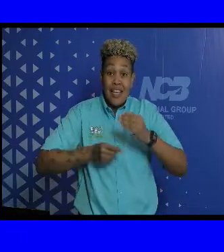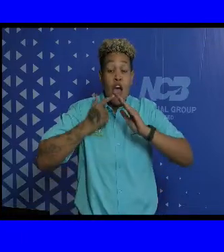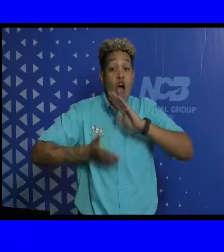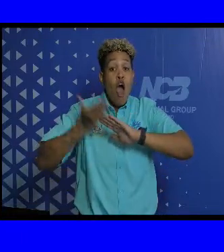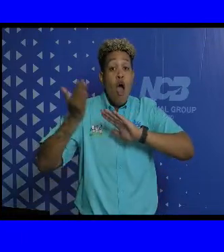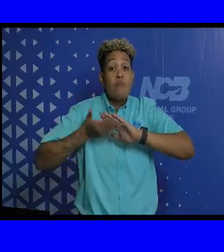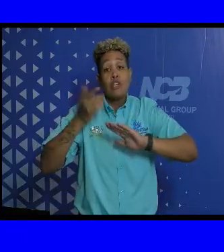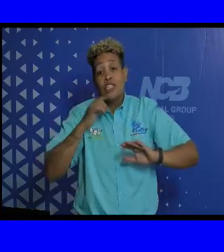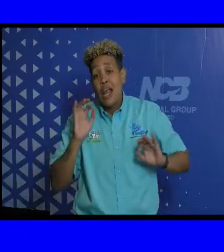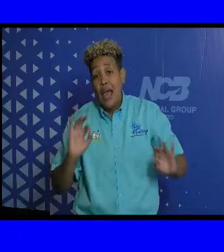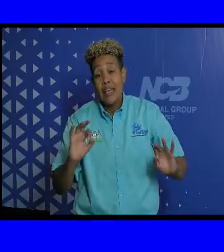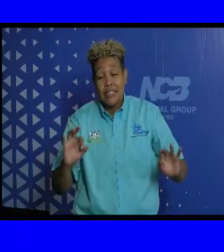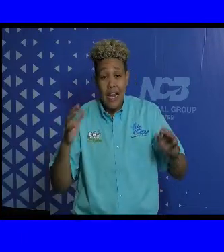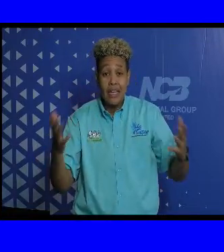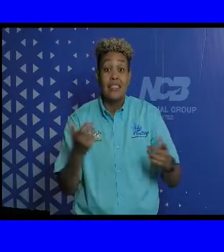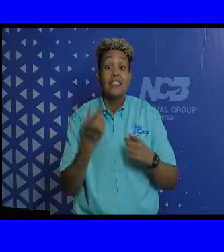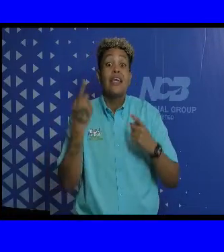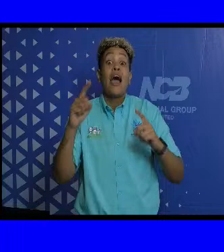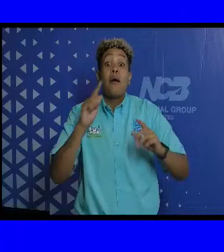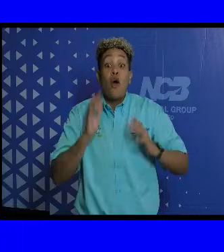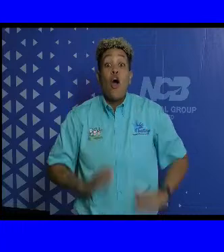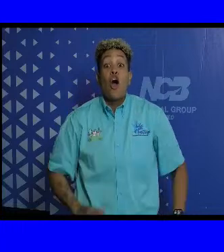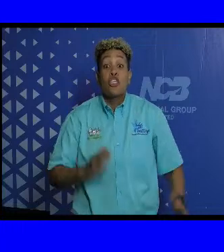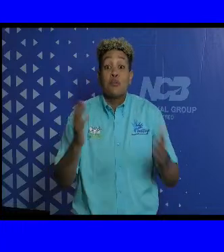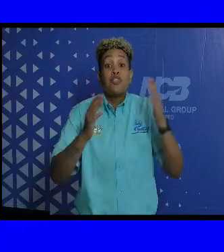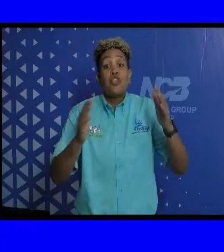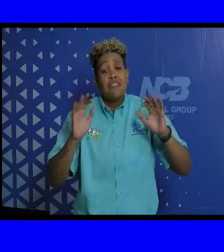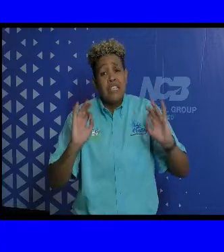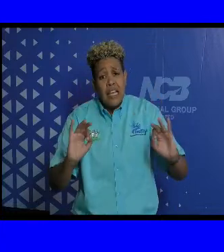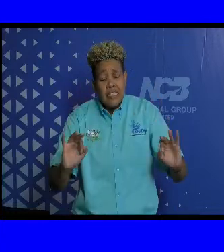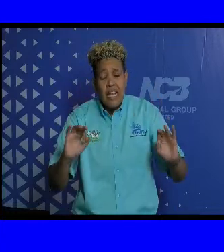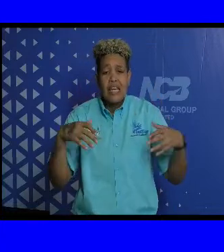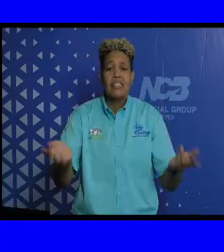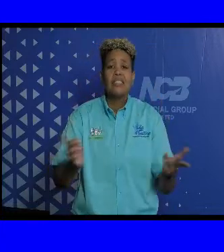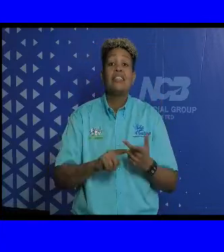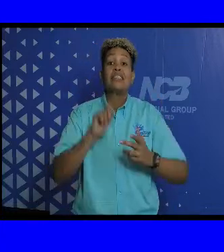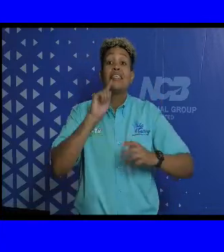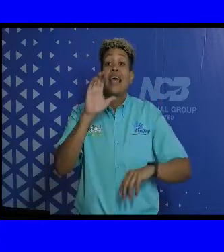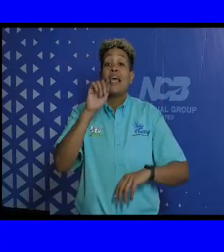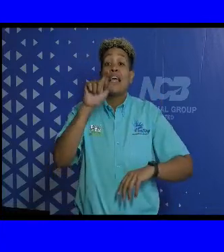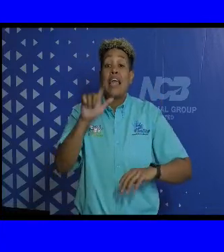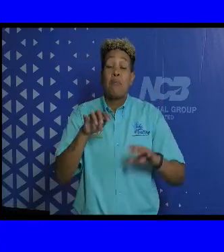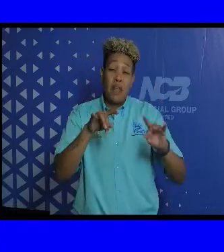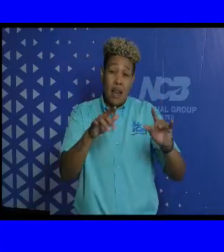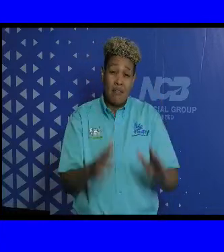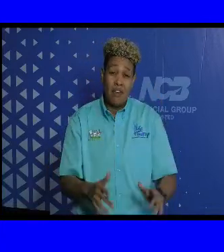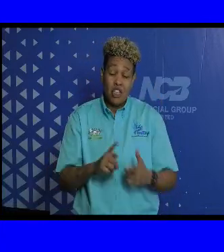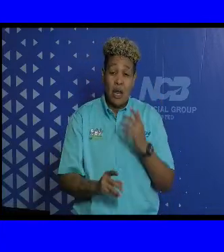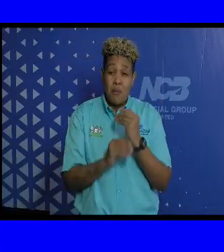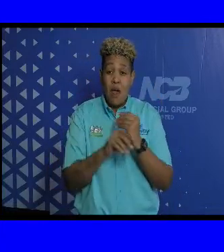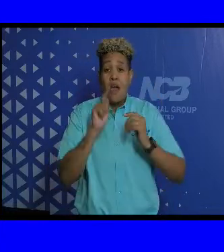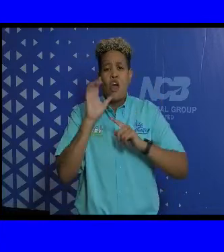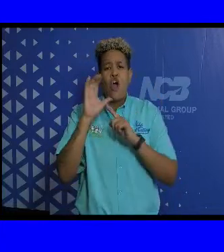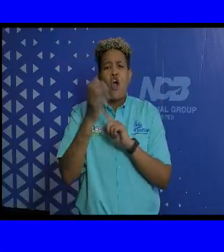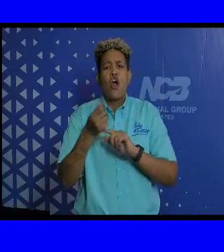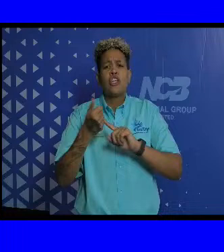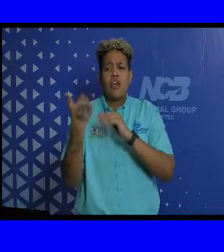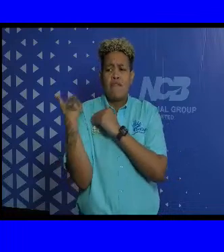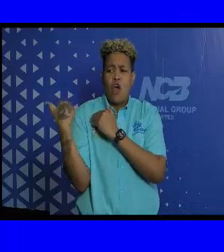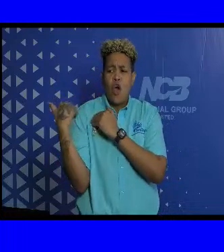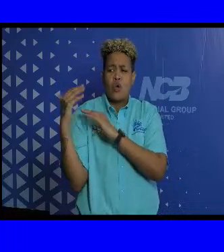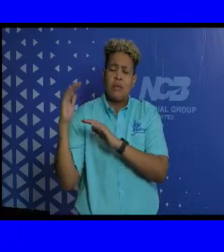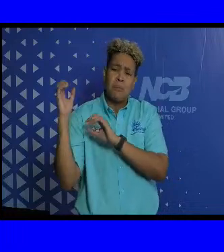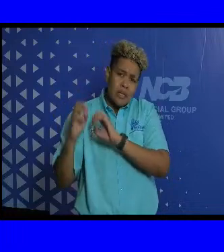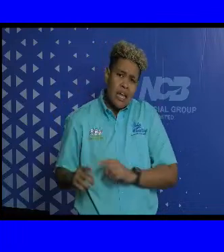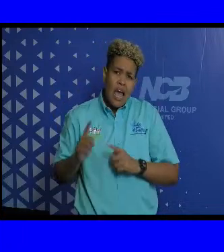operational excellence, customer service excellence, capital efficiency, a culture of